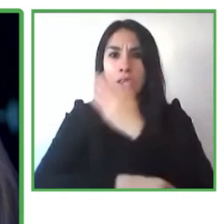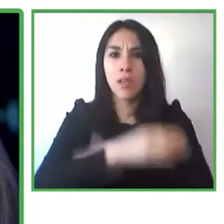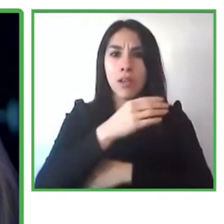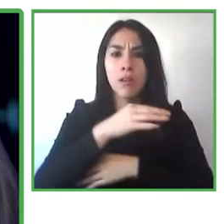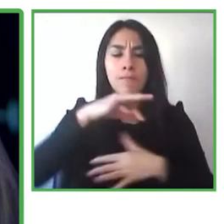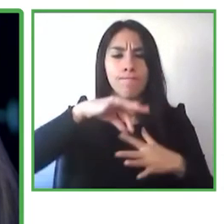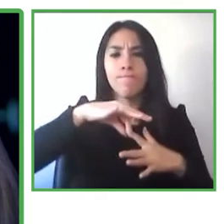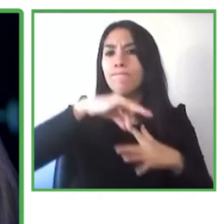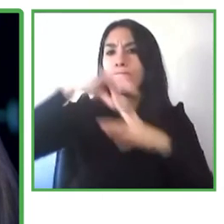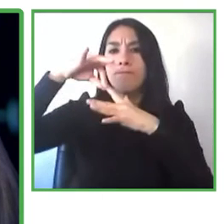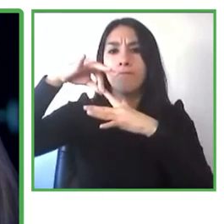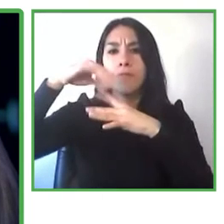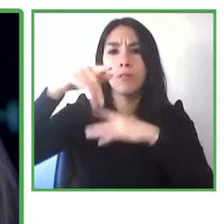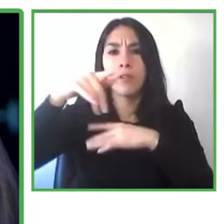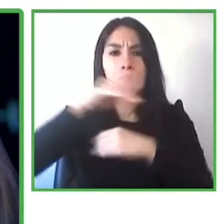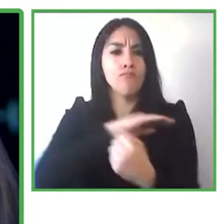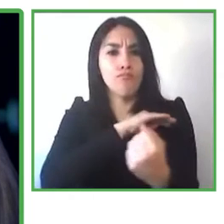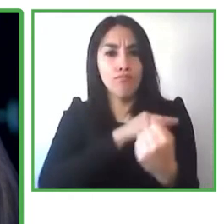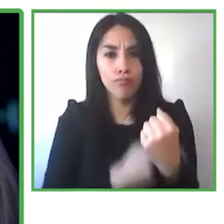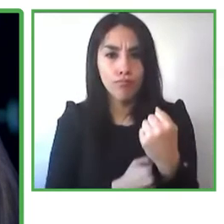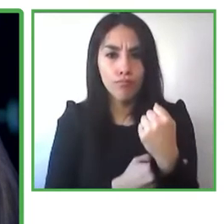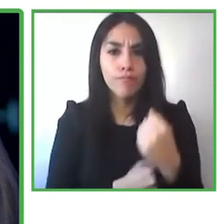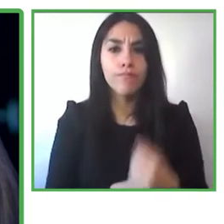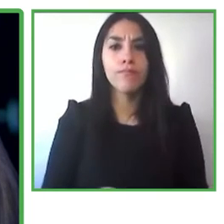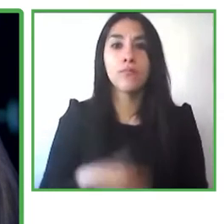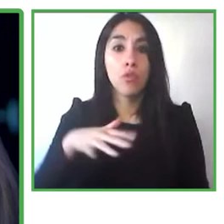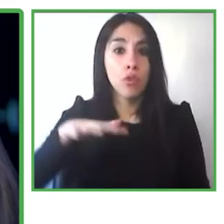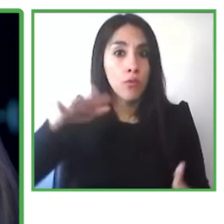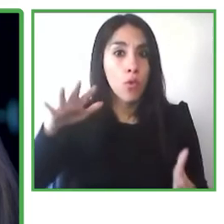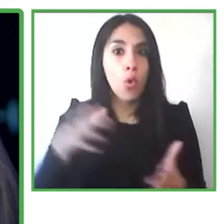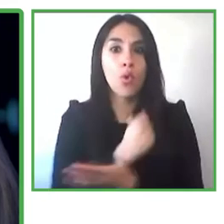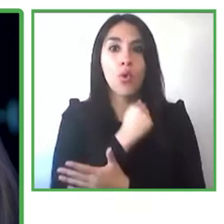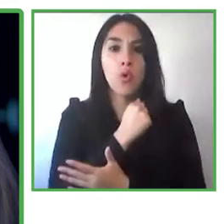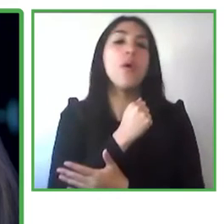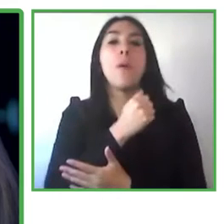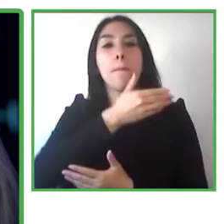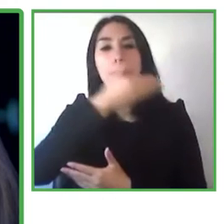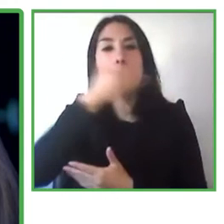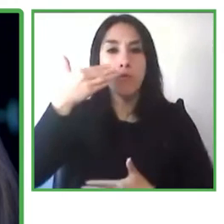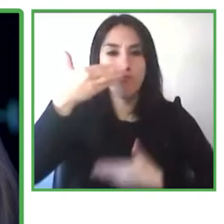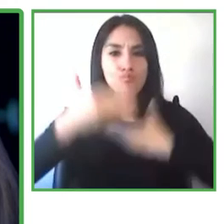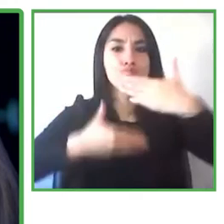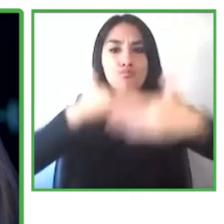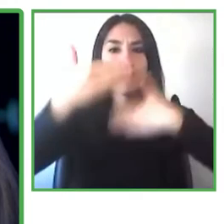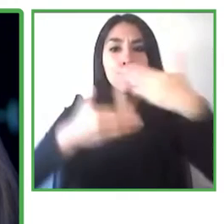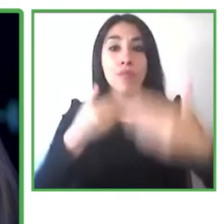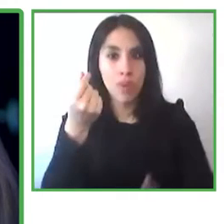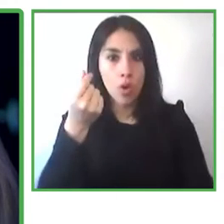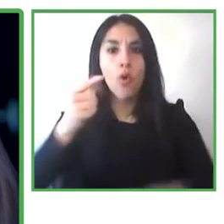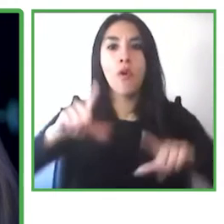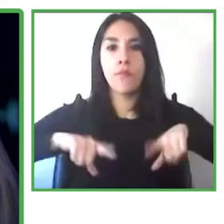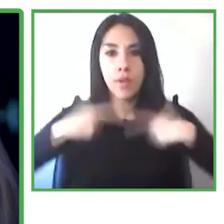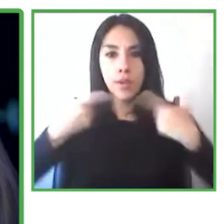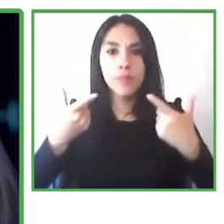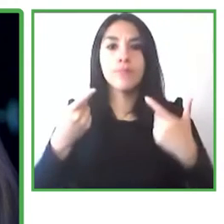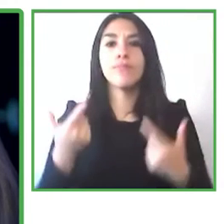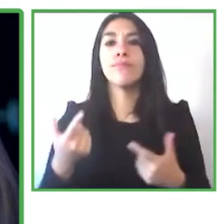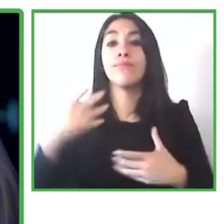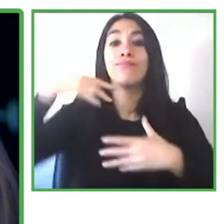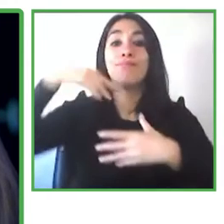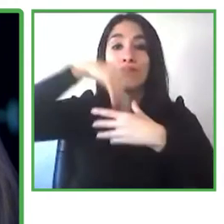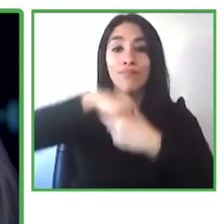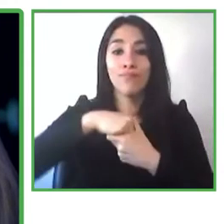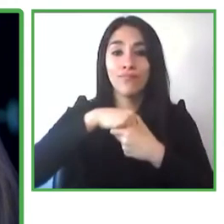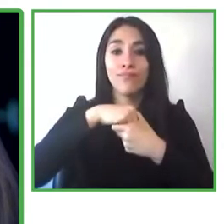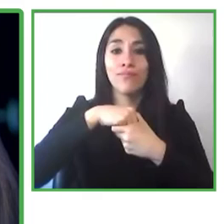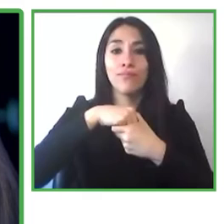themselves and they would strengthen themselves, improving their lives and their families, but also they were change agents in the